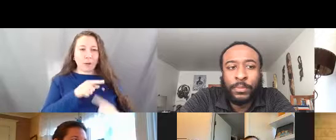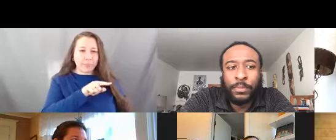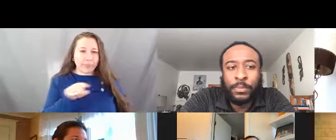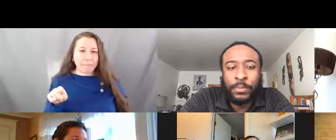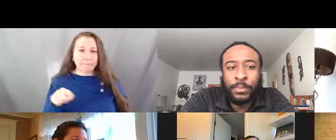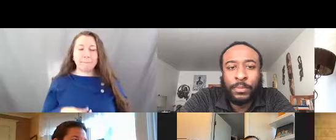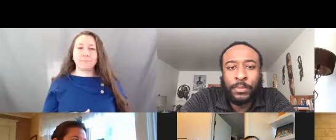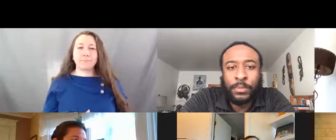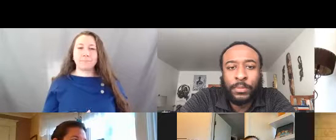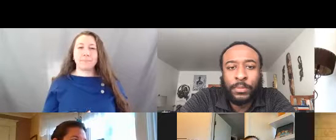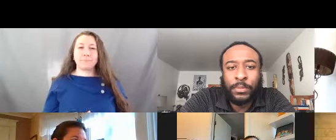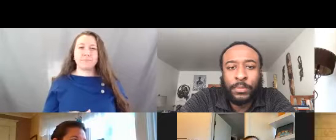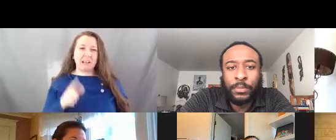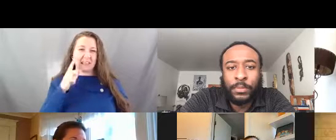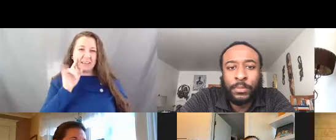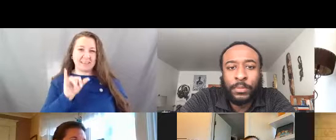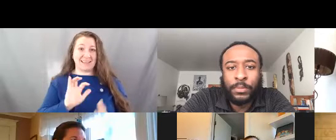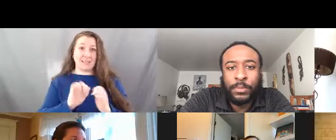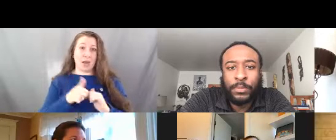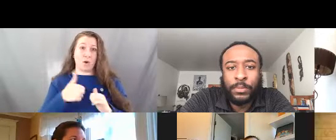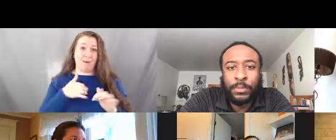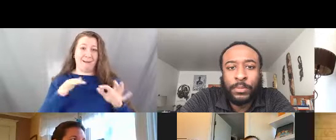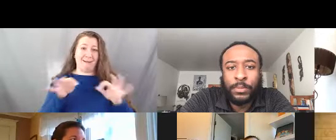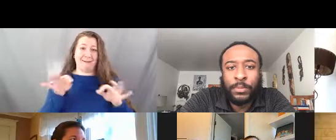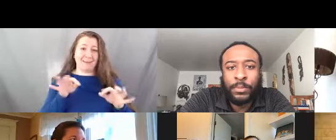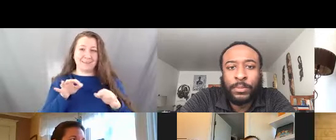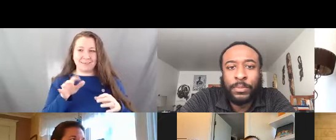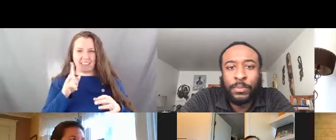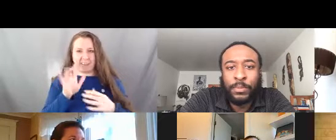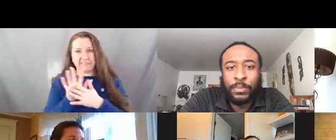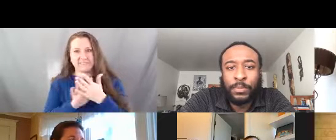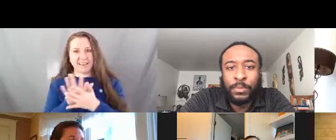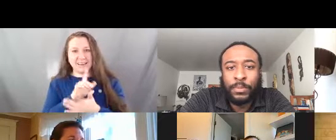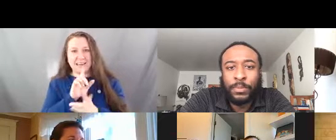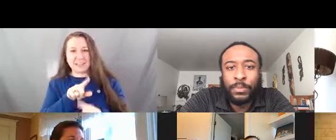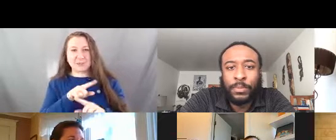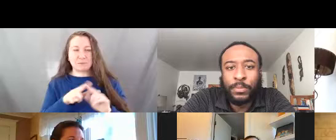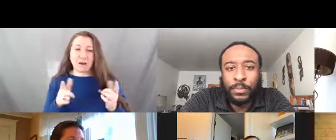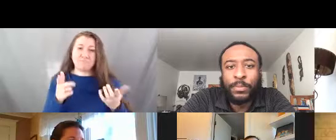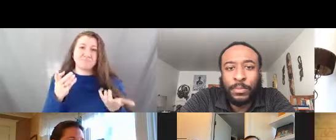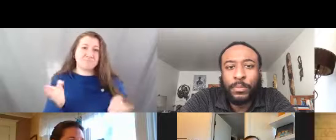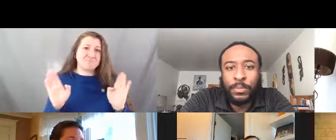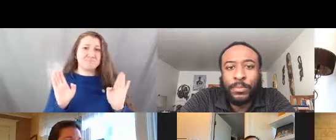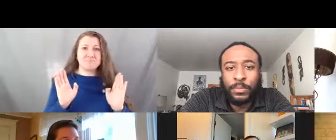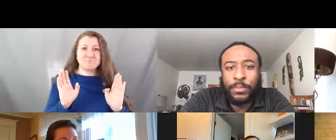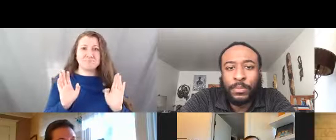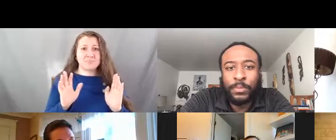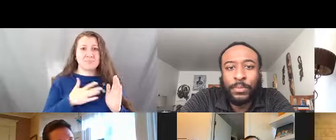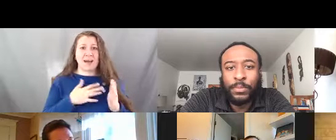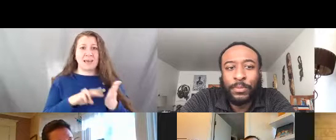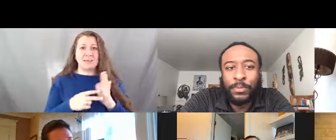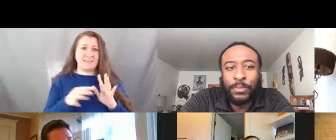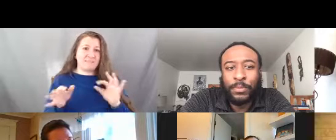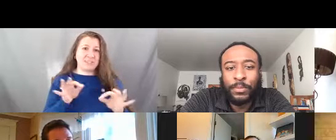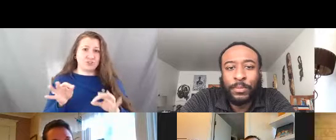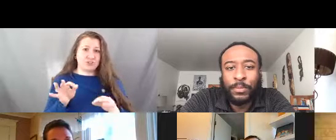would, I guess, define diversity. I know it's pretty vague, probably what I said, but I think I don't know. I think